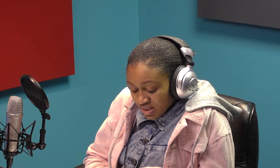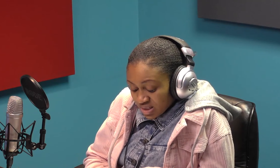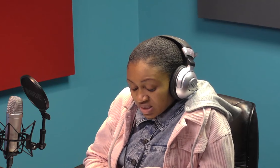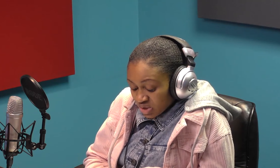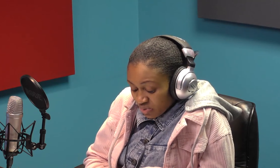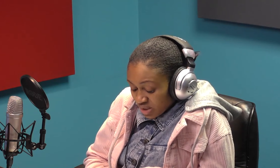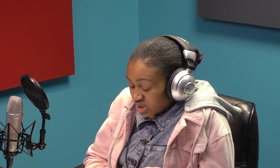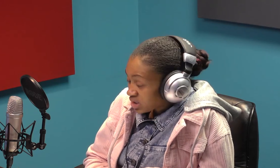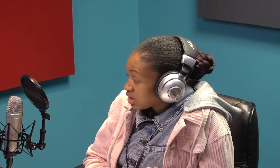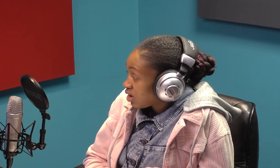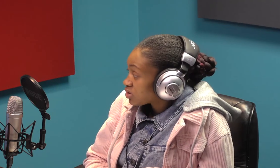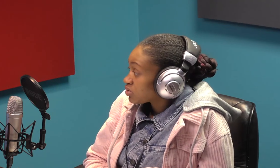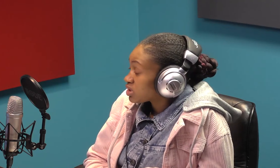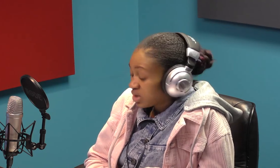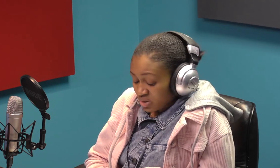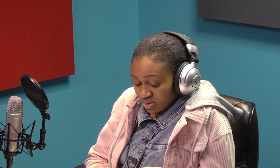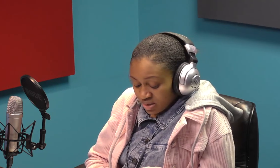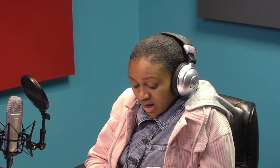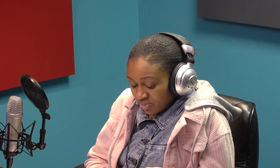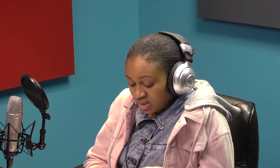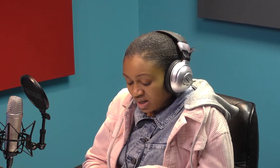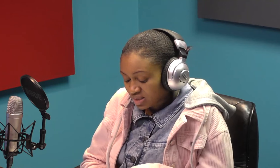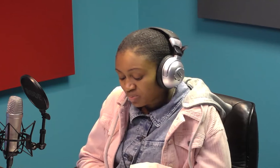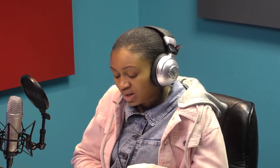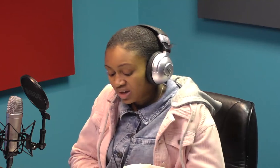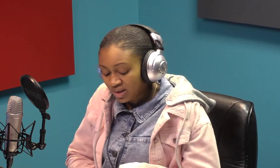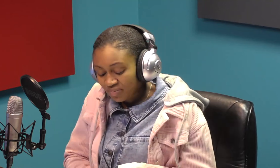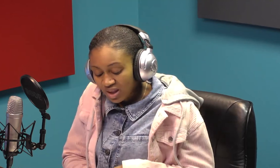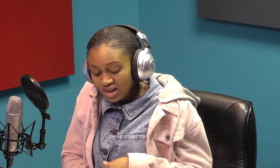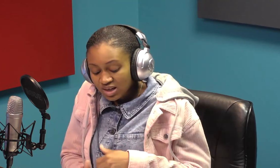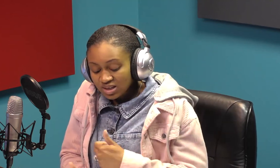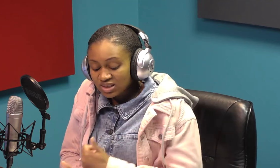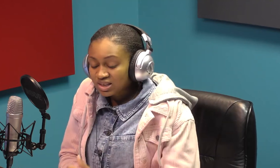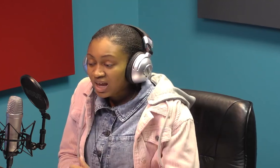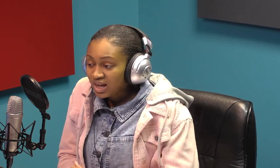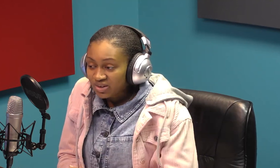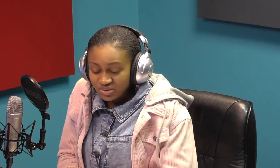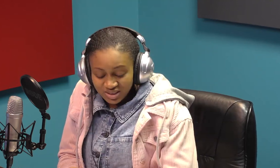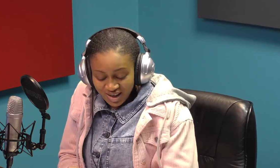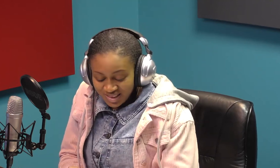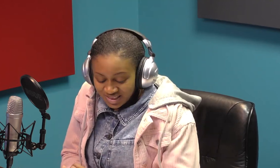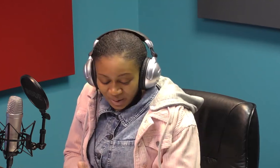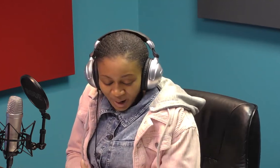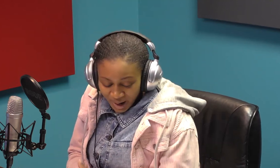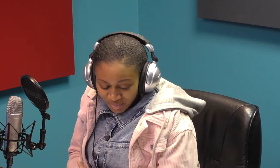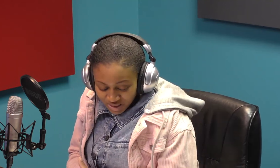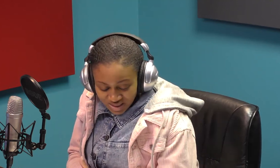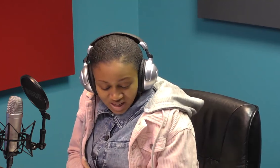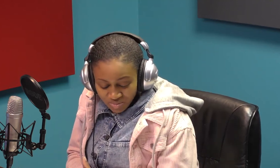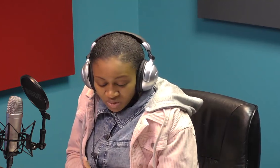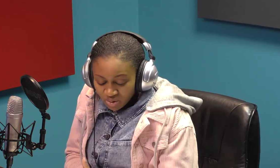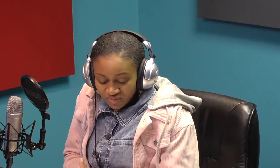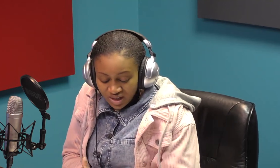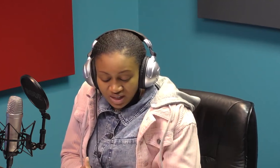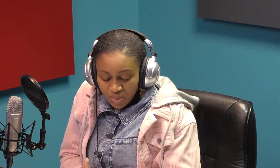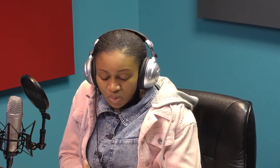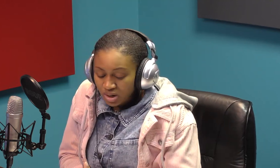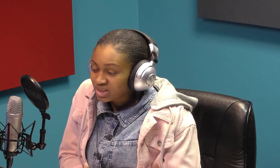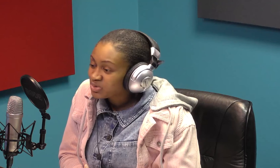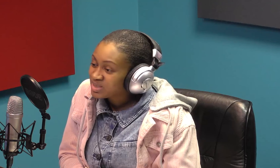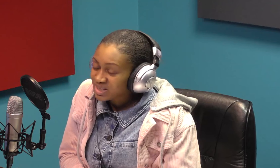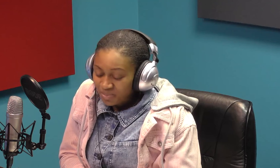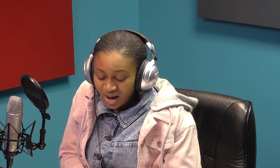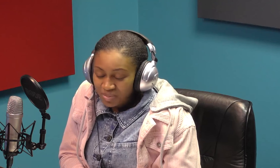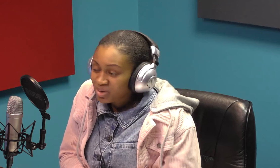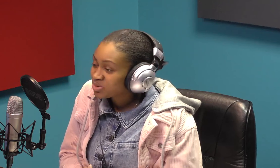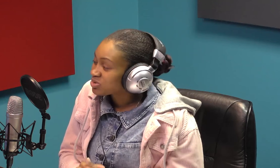This generation is also stereotyped as being slackers, saying that they're aimless, unmotivated, and